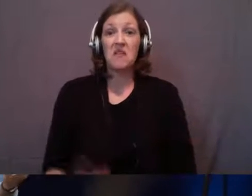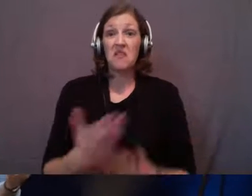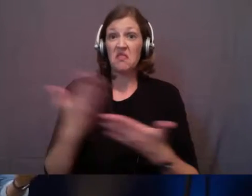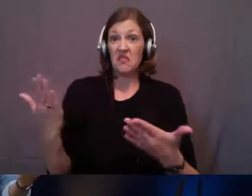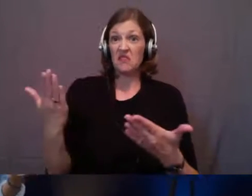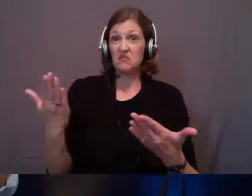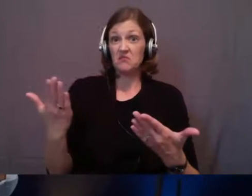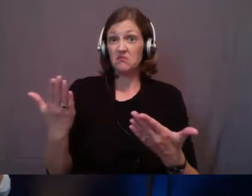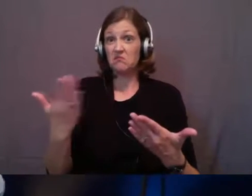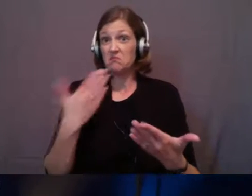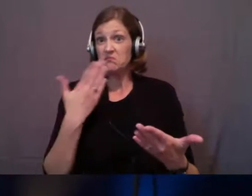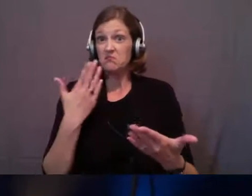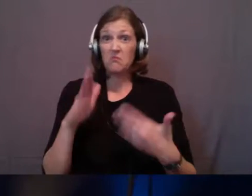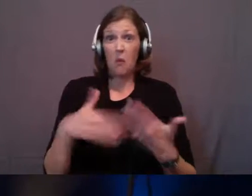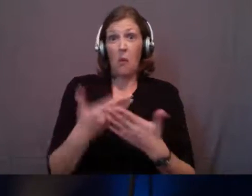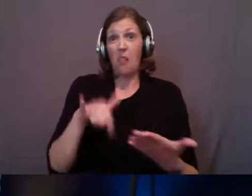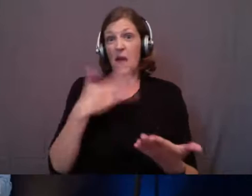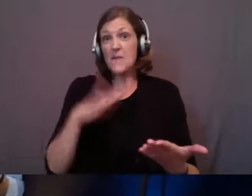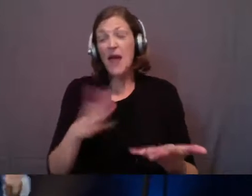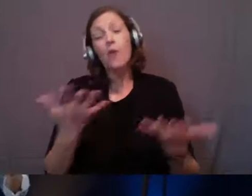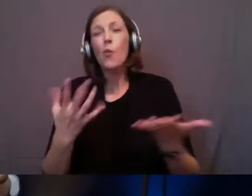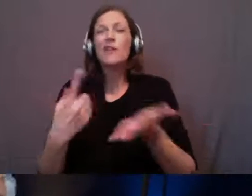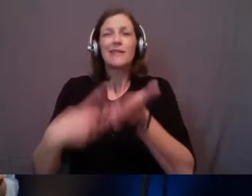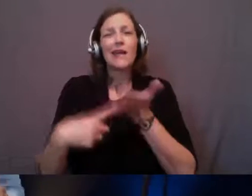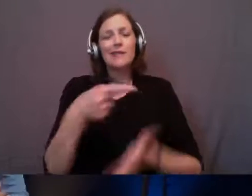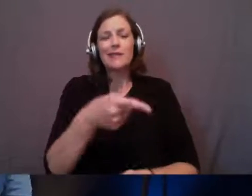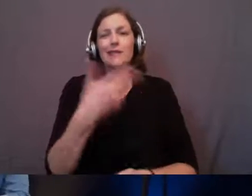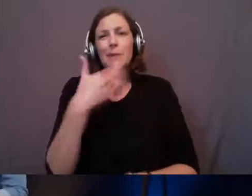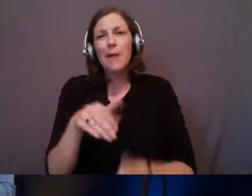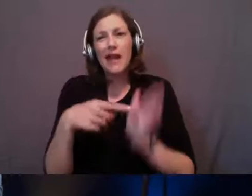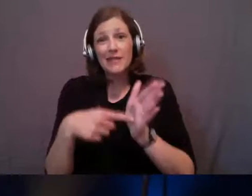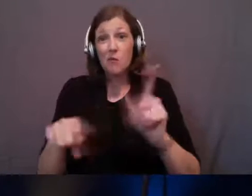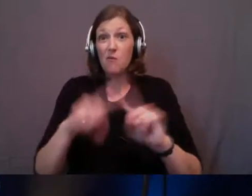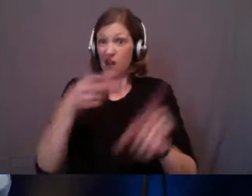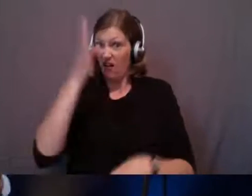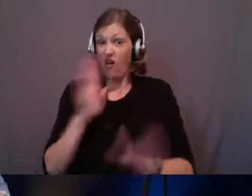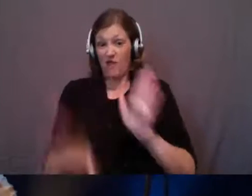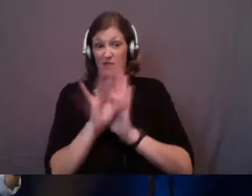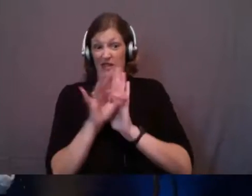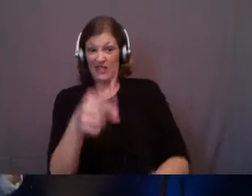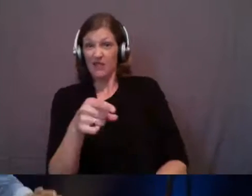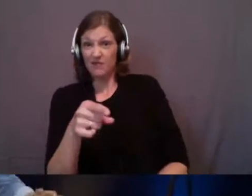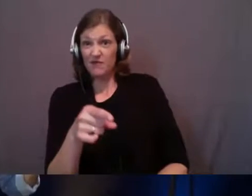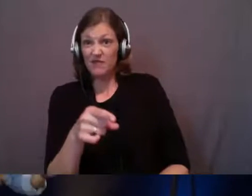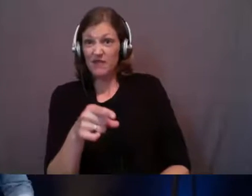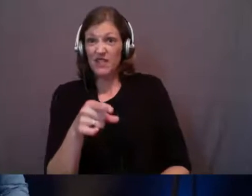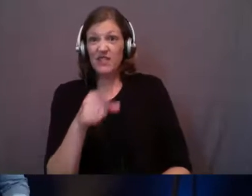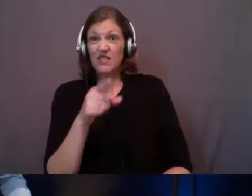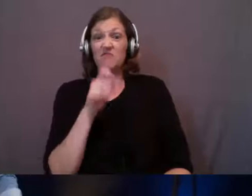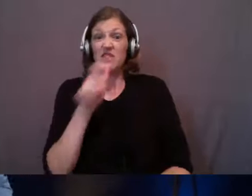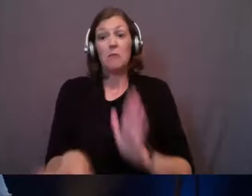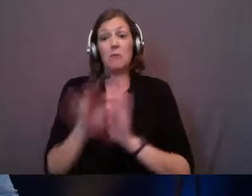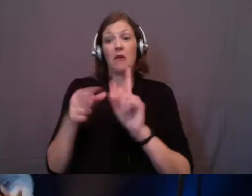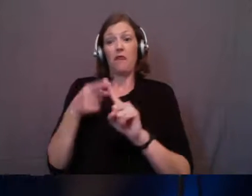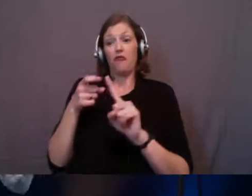with Saul. We're going to talk about him as a bad example, but God did choose him as king, and he did choose him from the least tribe, and